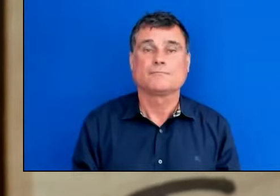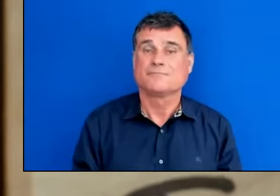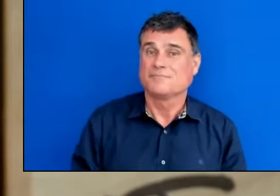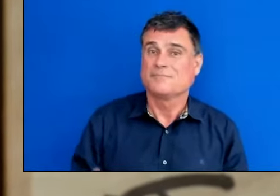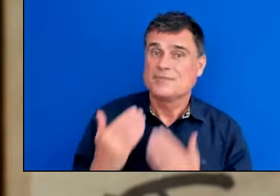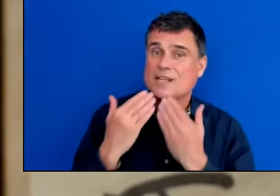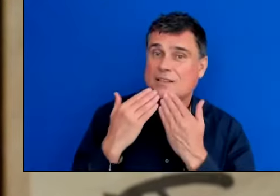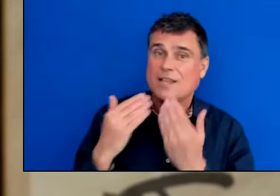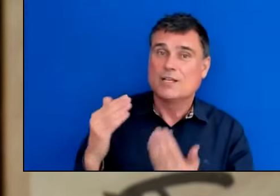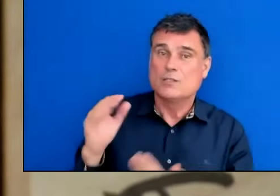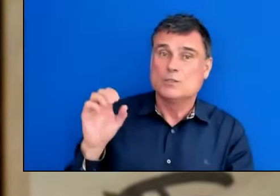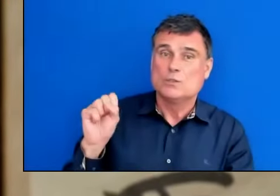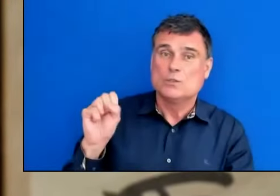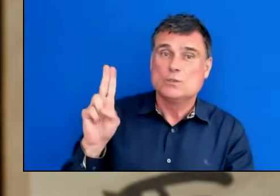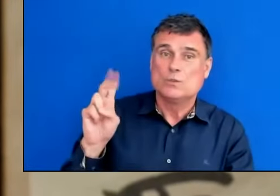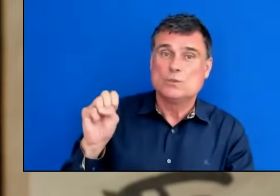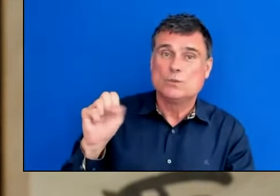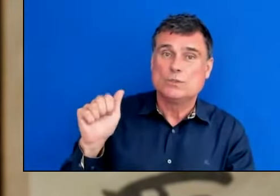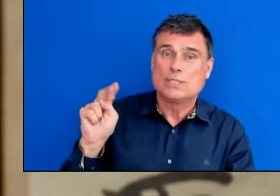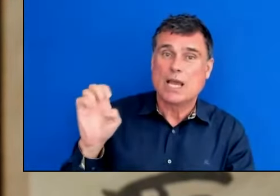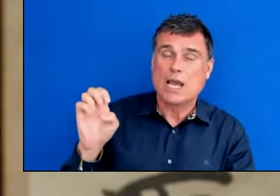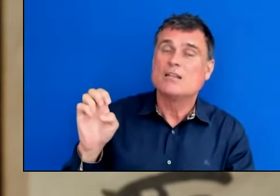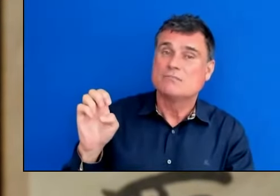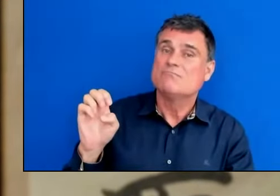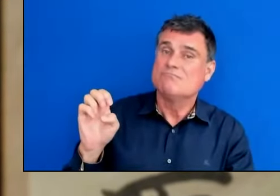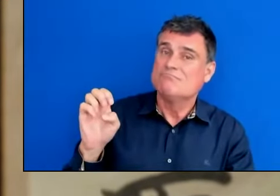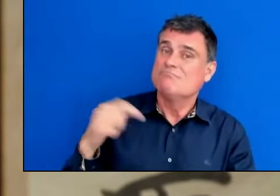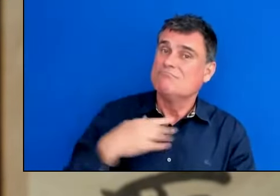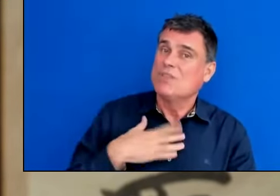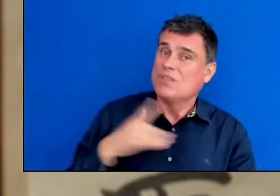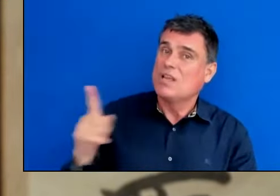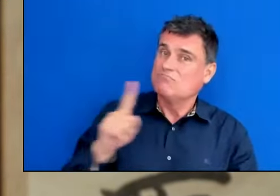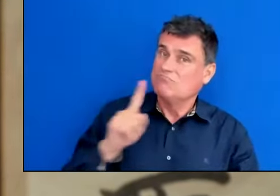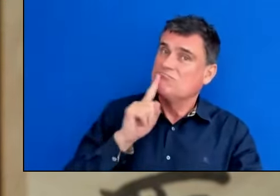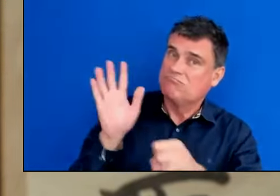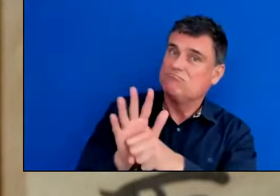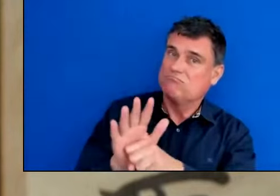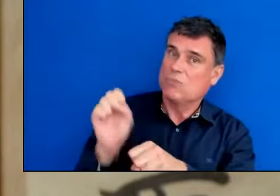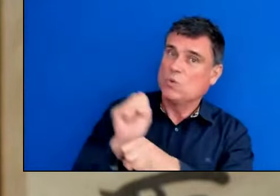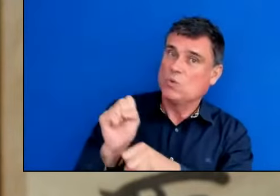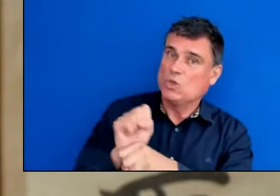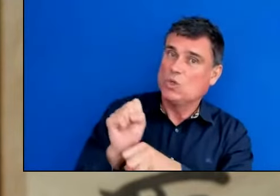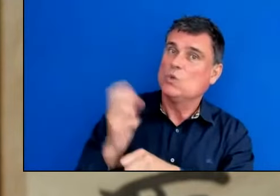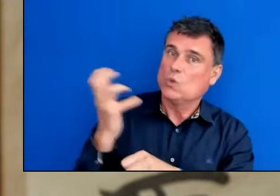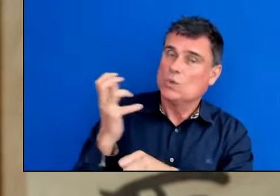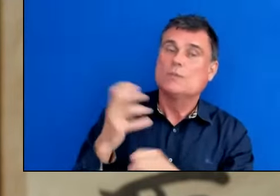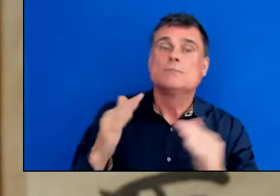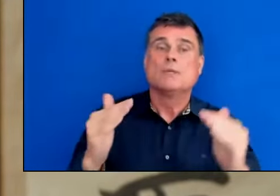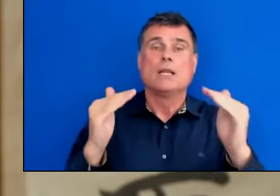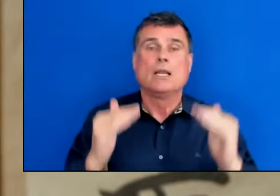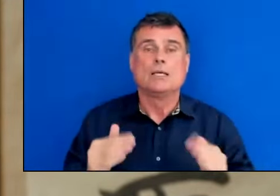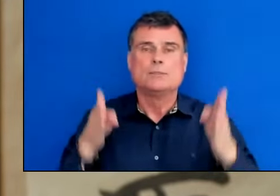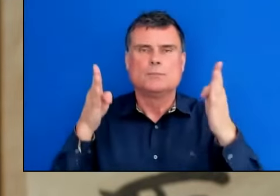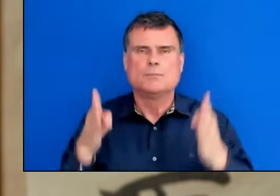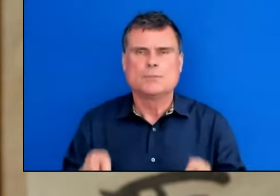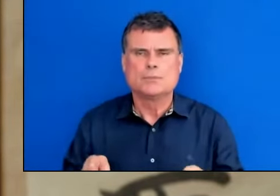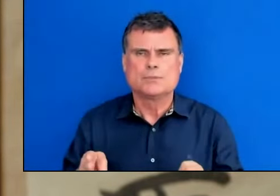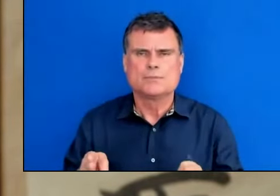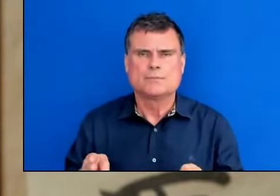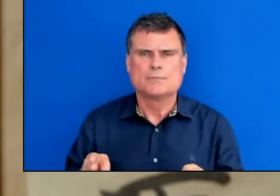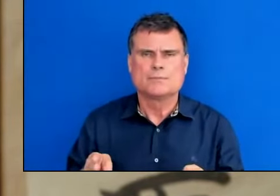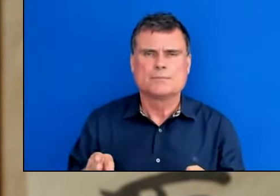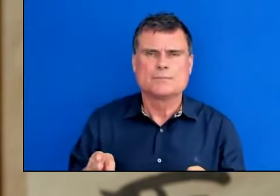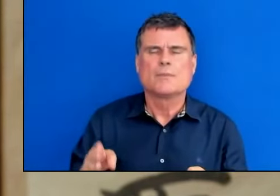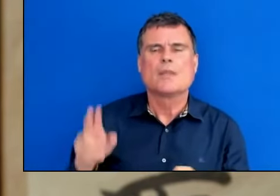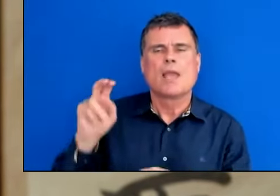Thank you, Suzanne. I appreciate very much your dedication to this important work. Next, we're honored to have Naomi Yamamoto with